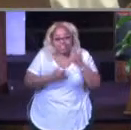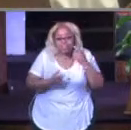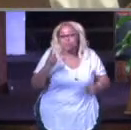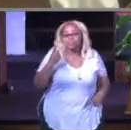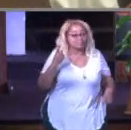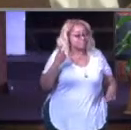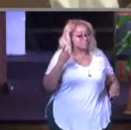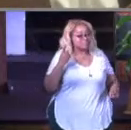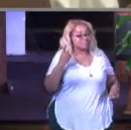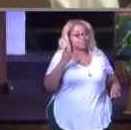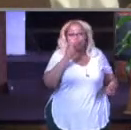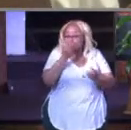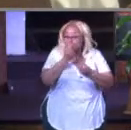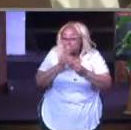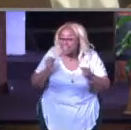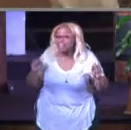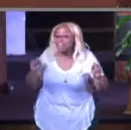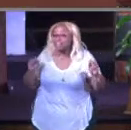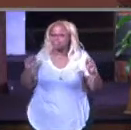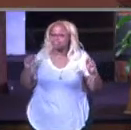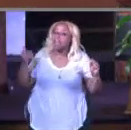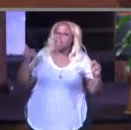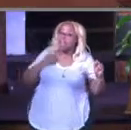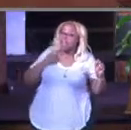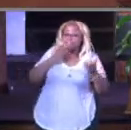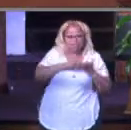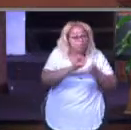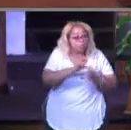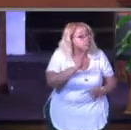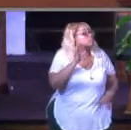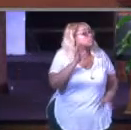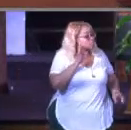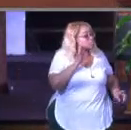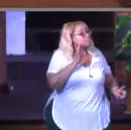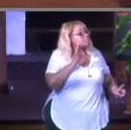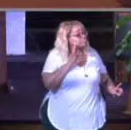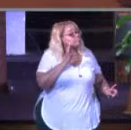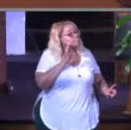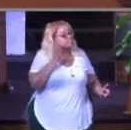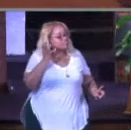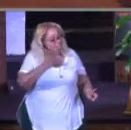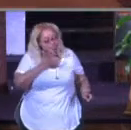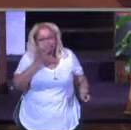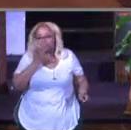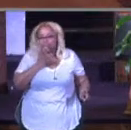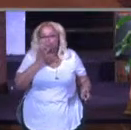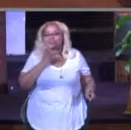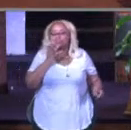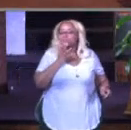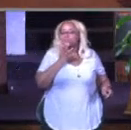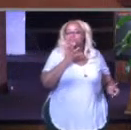Everyone who is saved has the Holy Spirit. Ooh. Ooh.